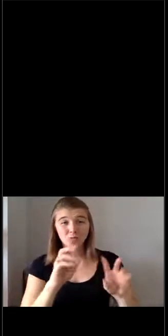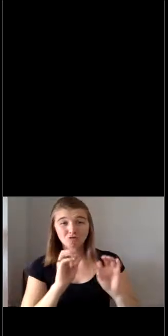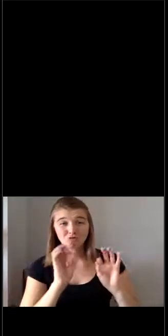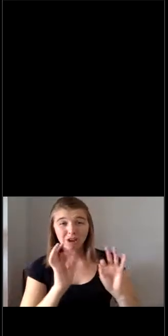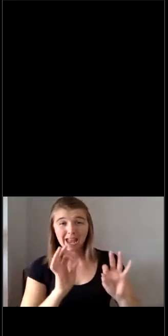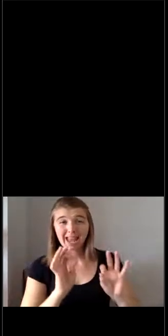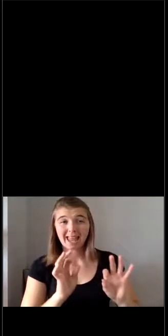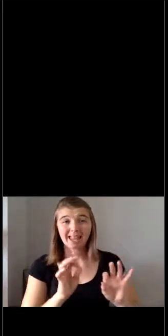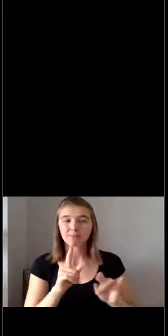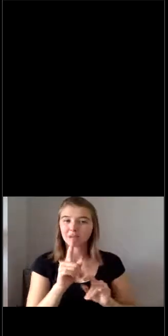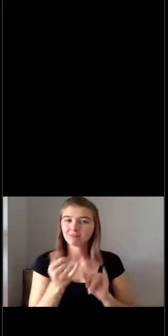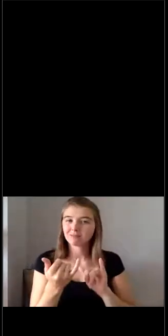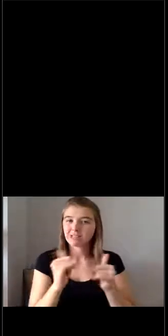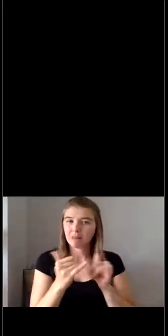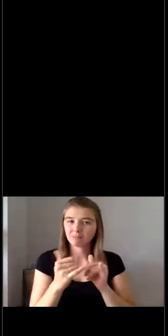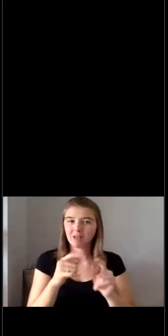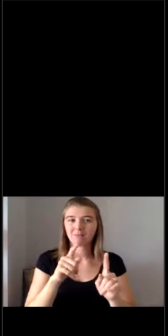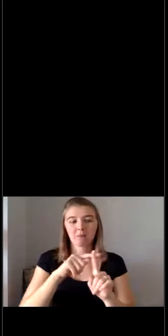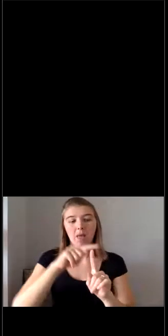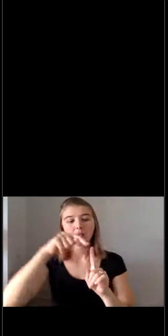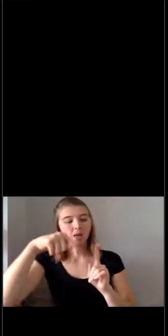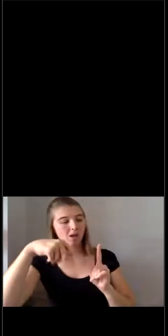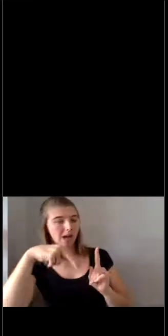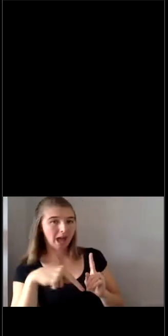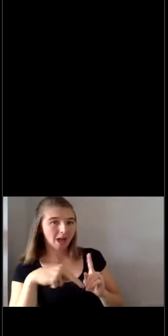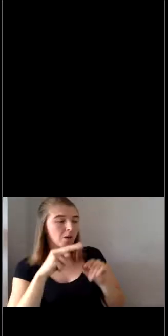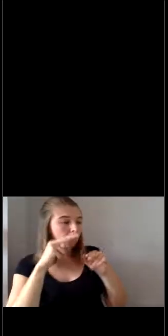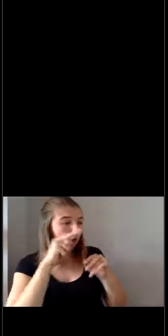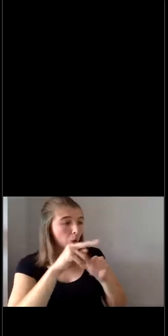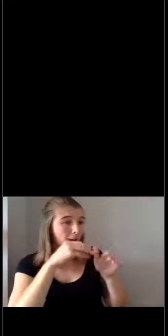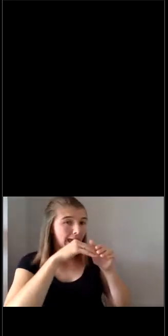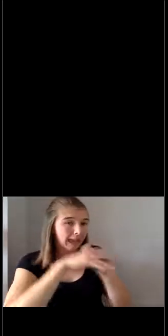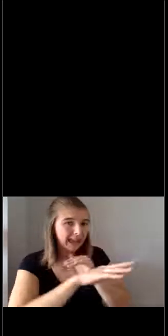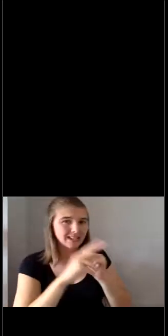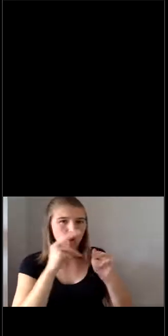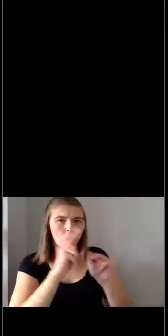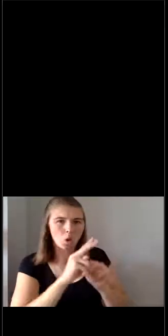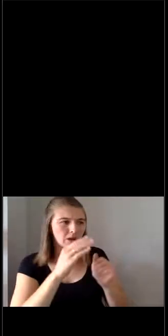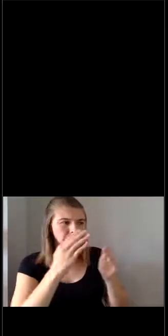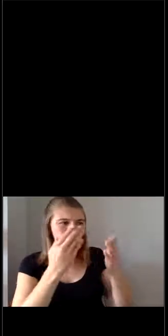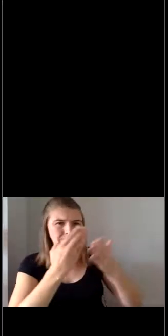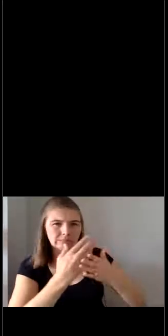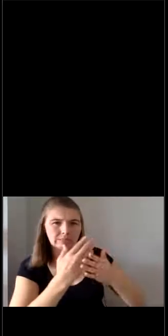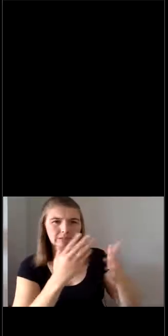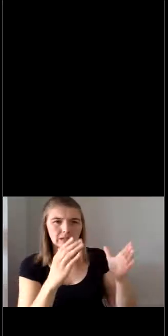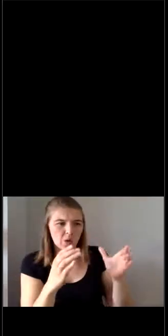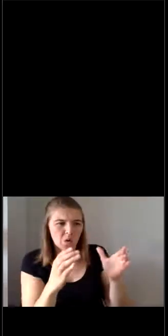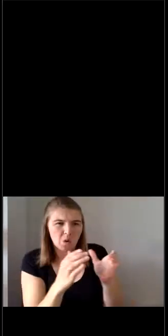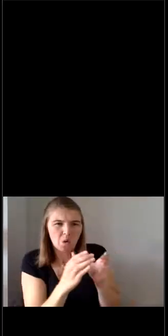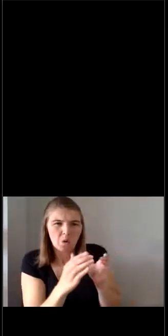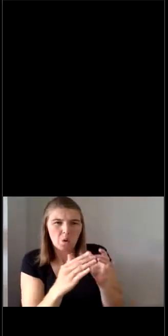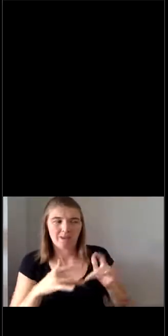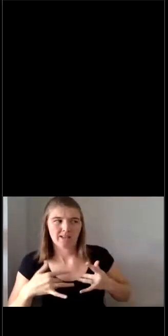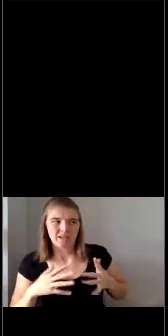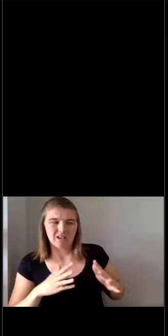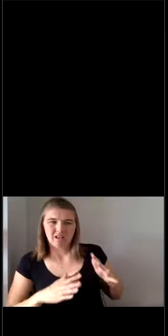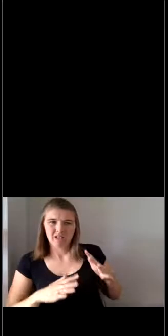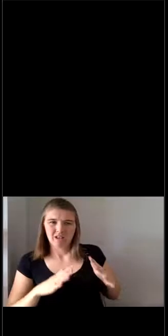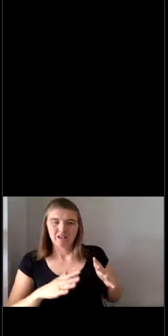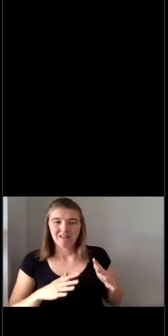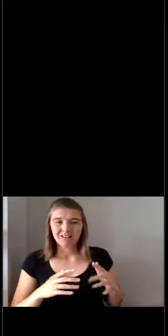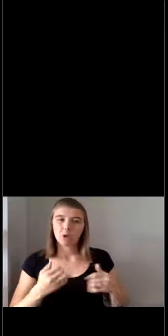outside looking in and it just looks very dark. It looks very suffocating. It looks very oppressive. So our ability to open different windows and